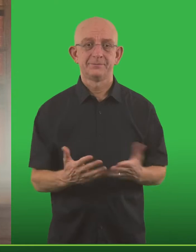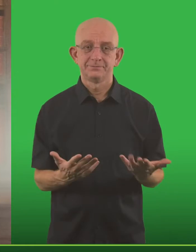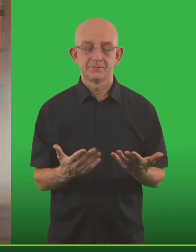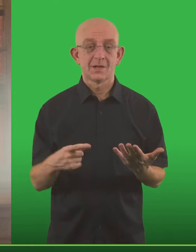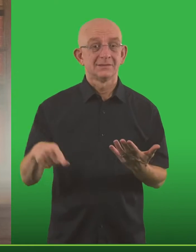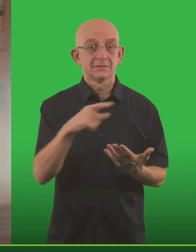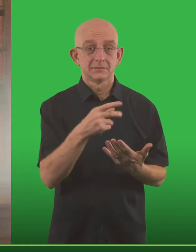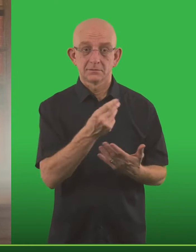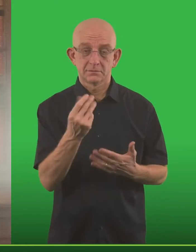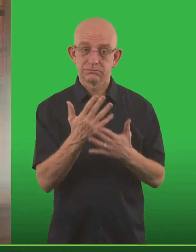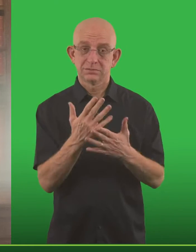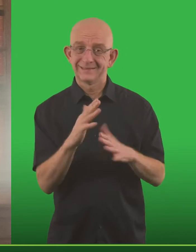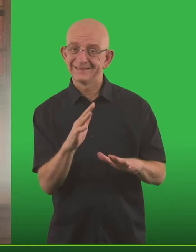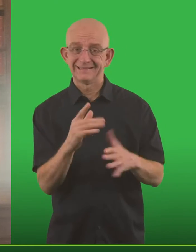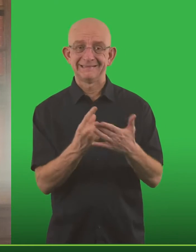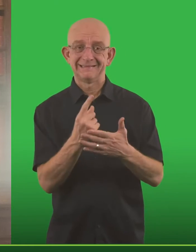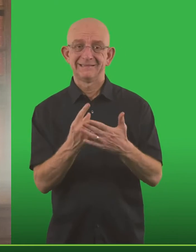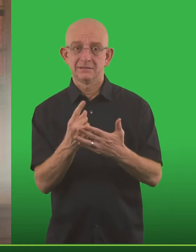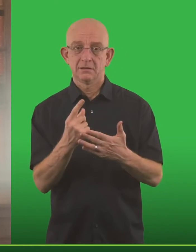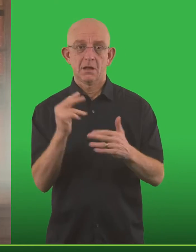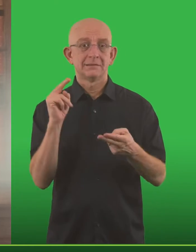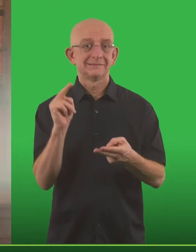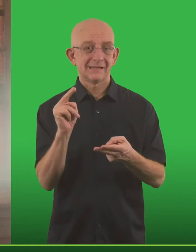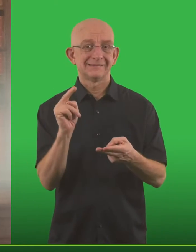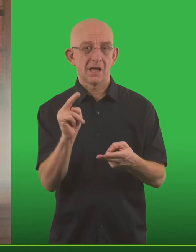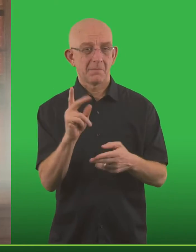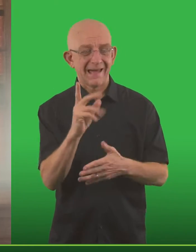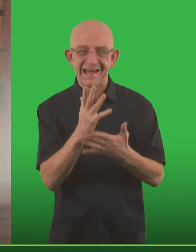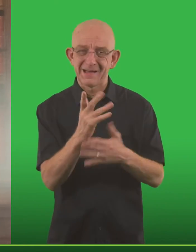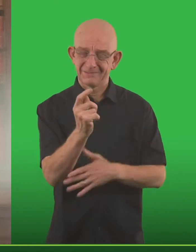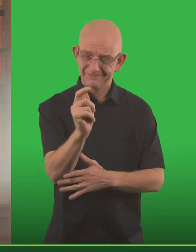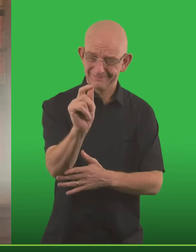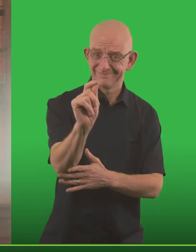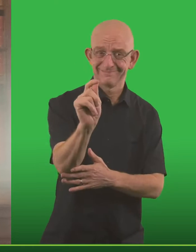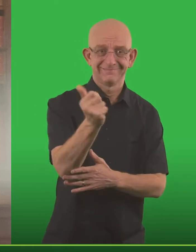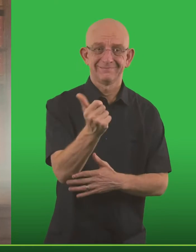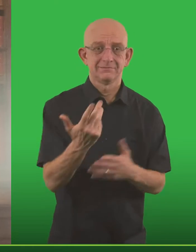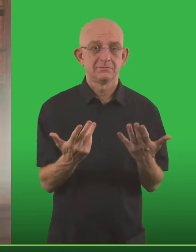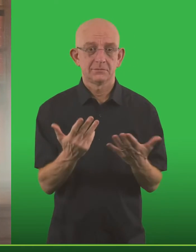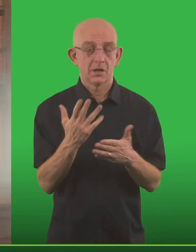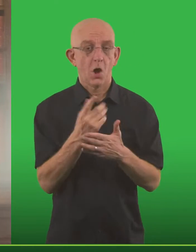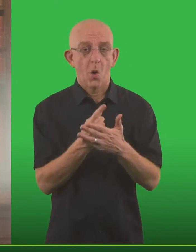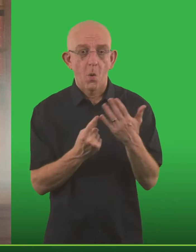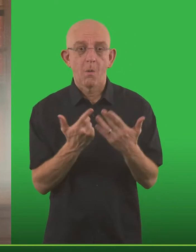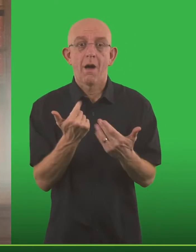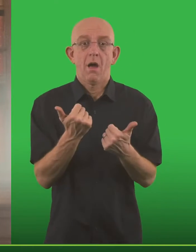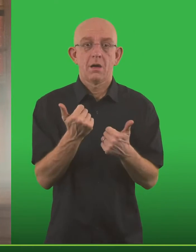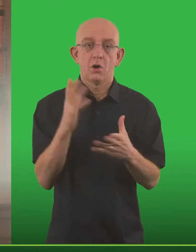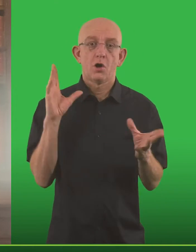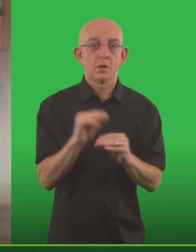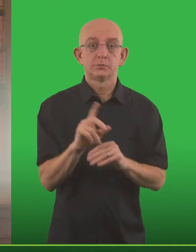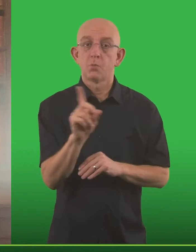way from over here. Some very, very, very tentative signs that the rate of increase is beginning to slow down. Only